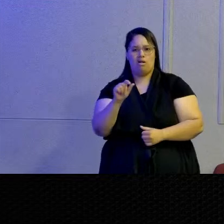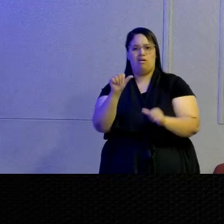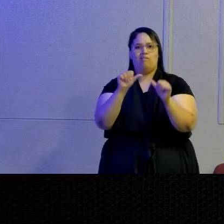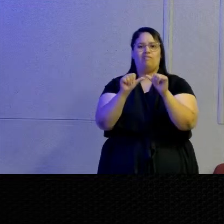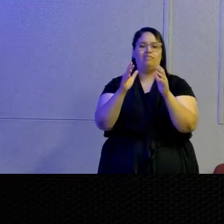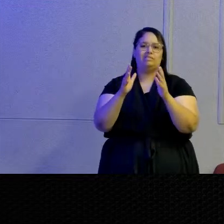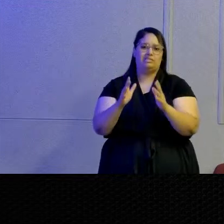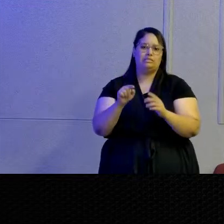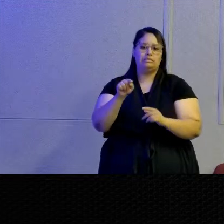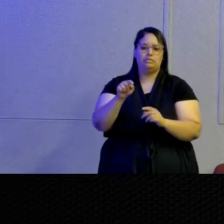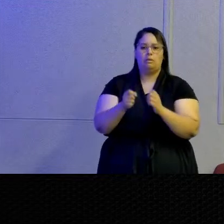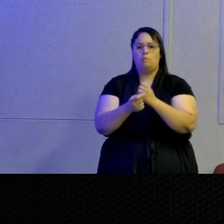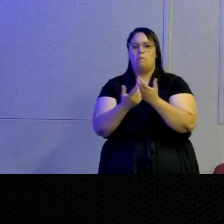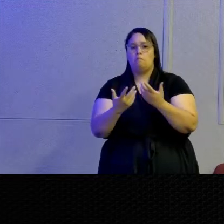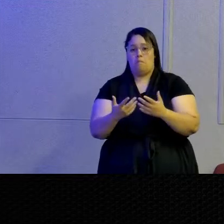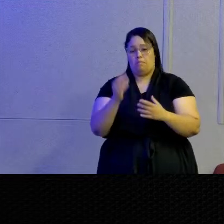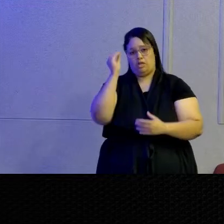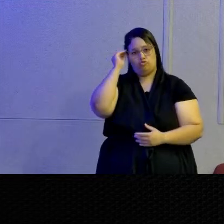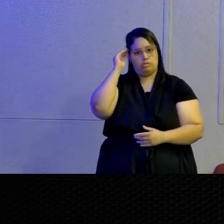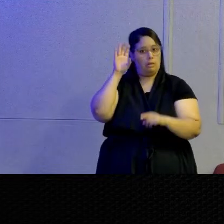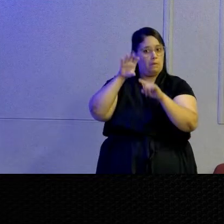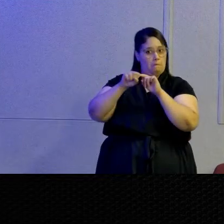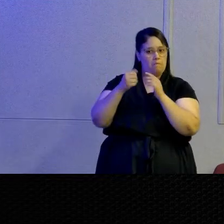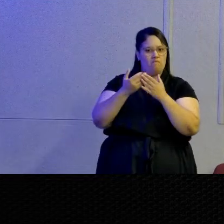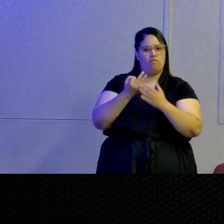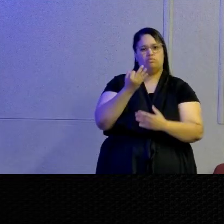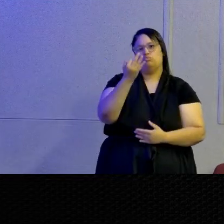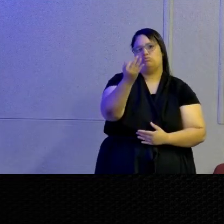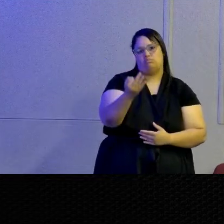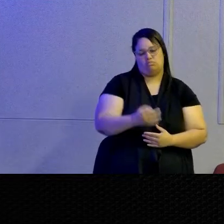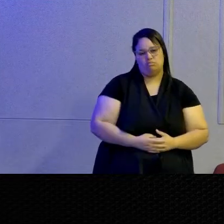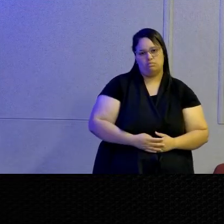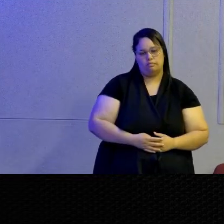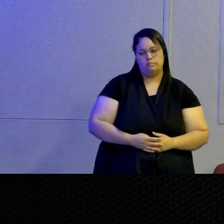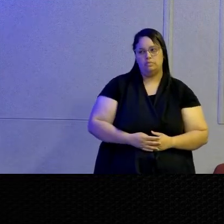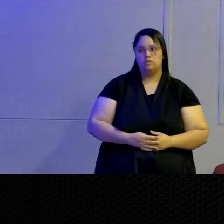indicate an interesting discovery for the near future.